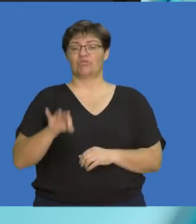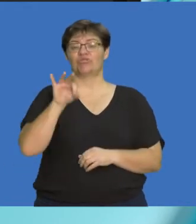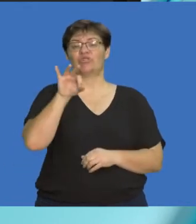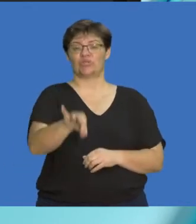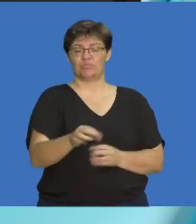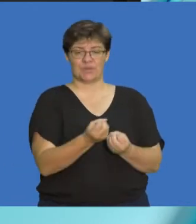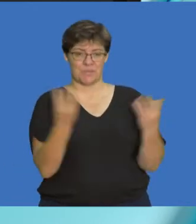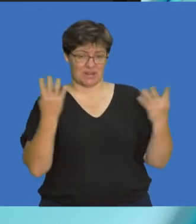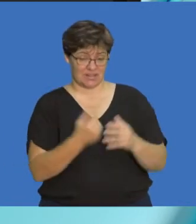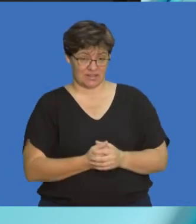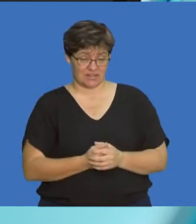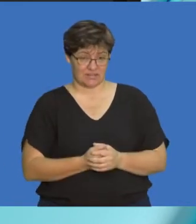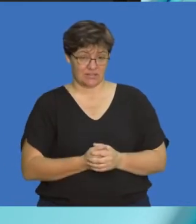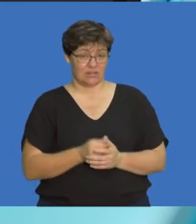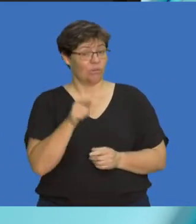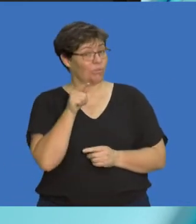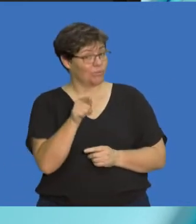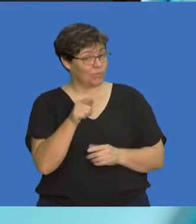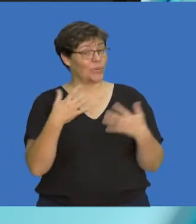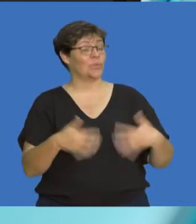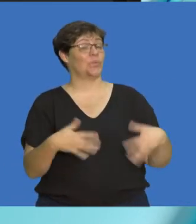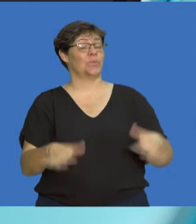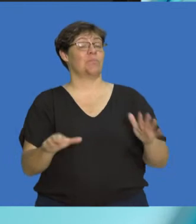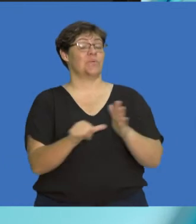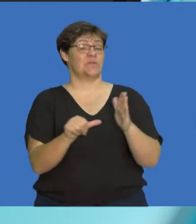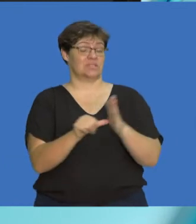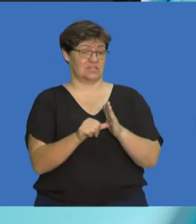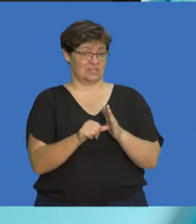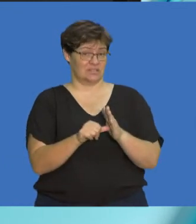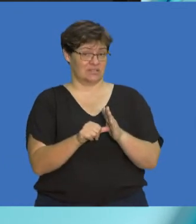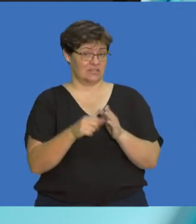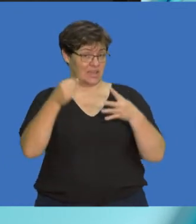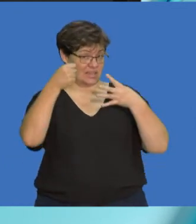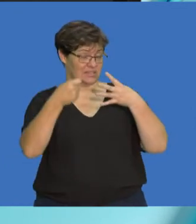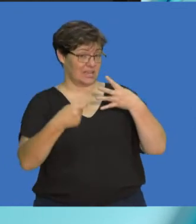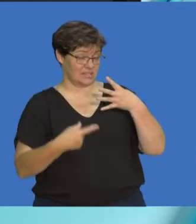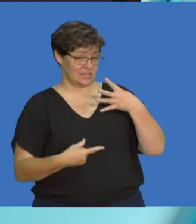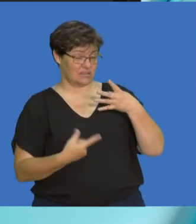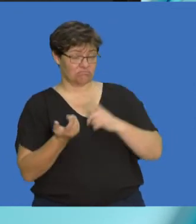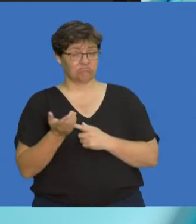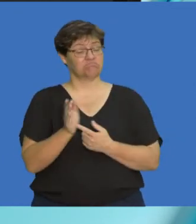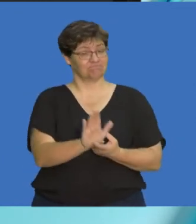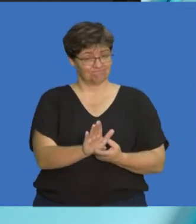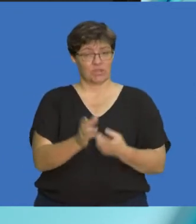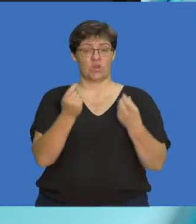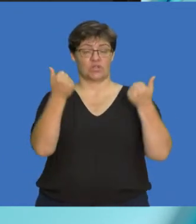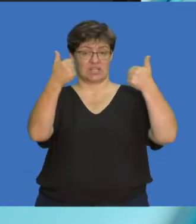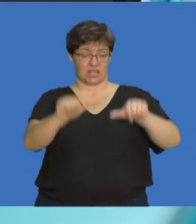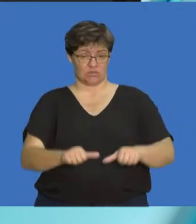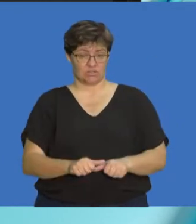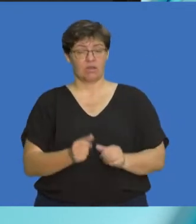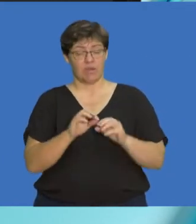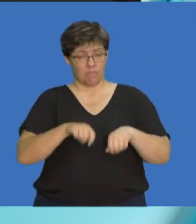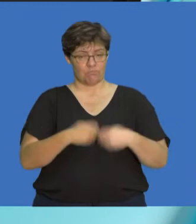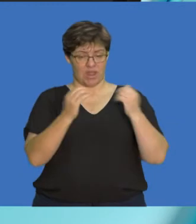per unit. Very, very, very important indicator with regards to cost accounting, your break-even